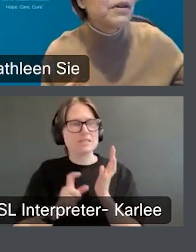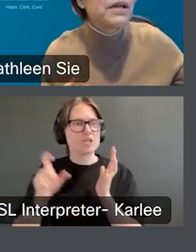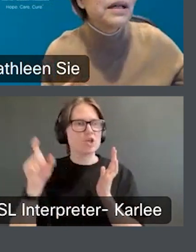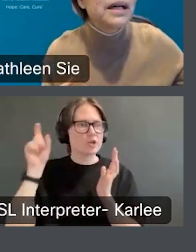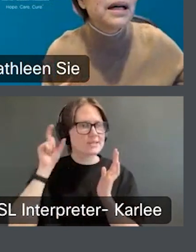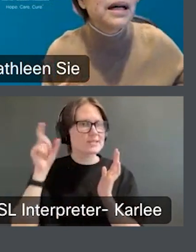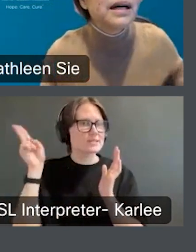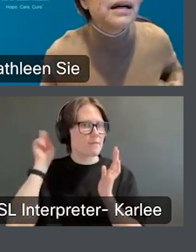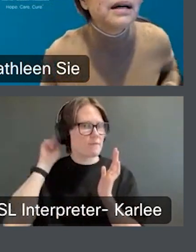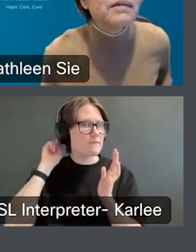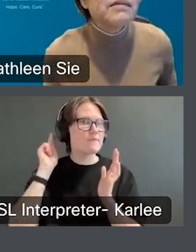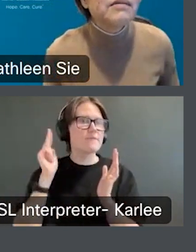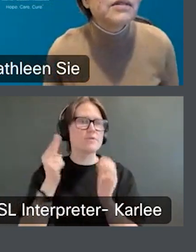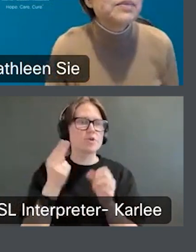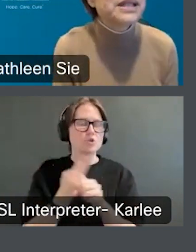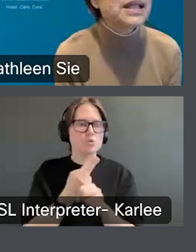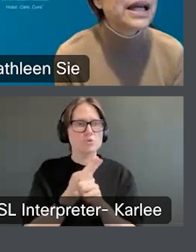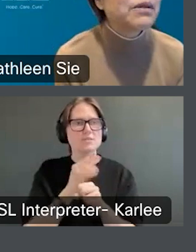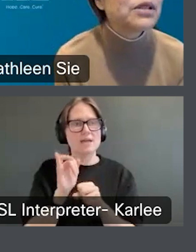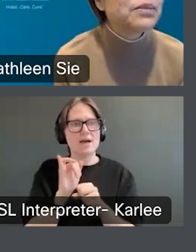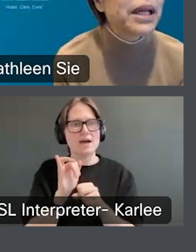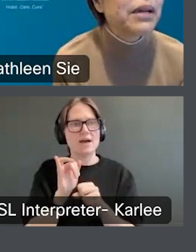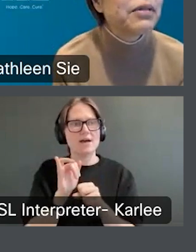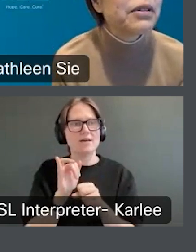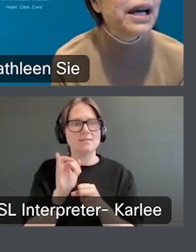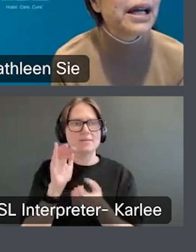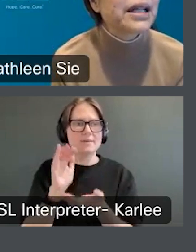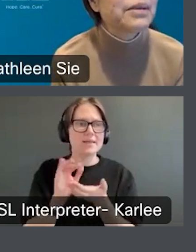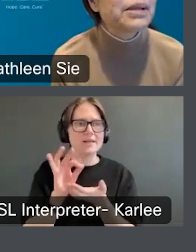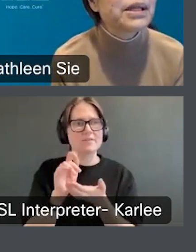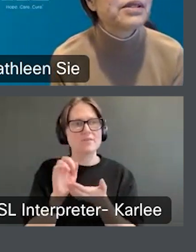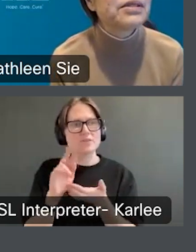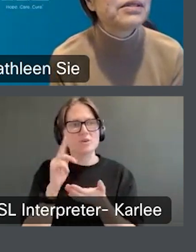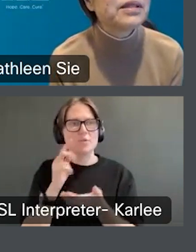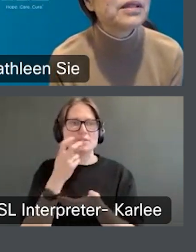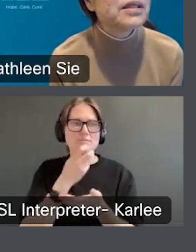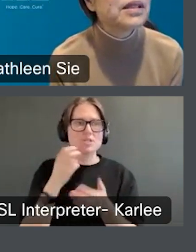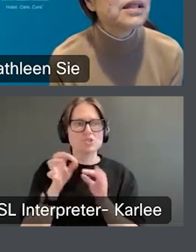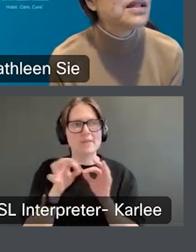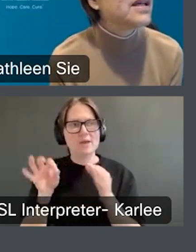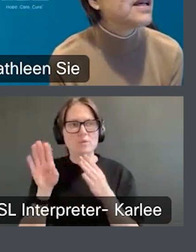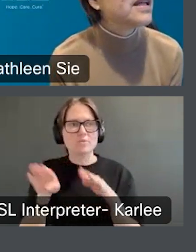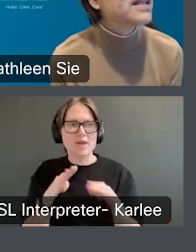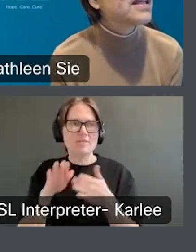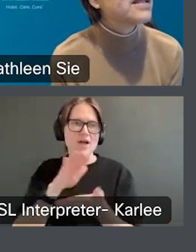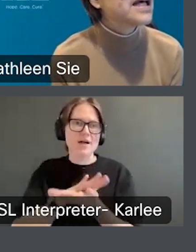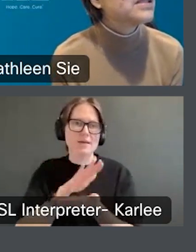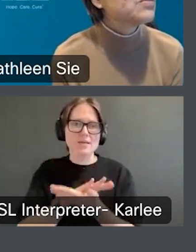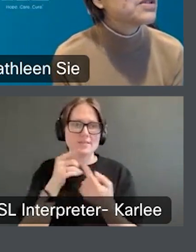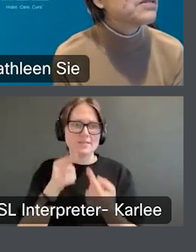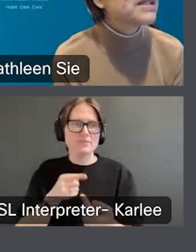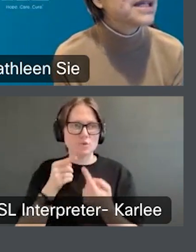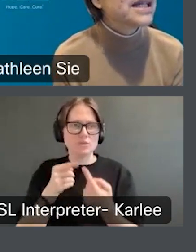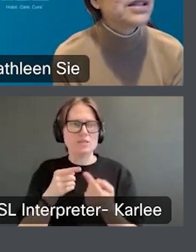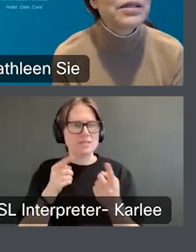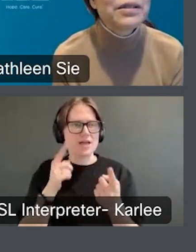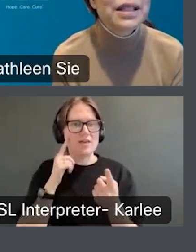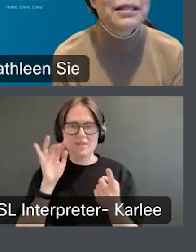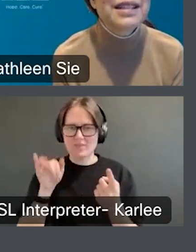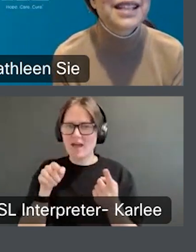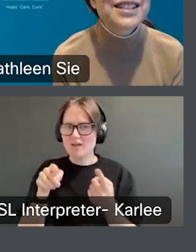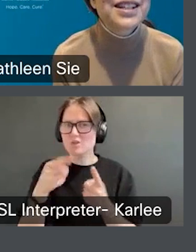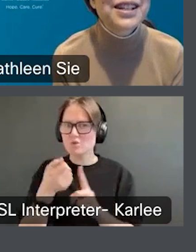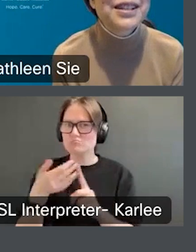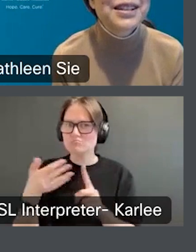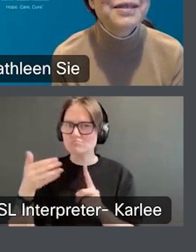for speech and language, behavior, or academic difficulties? And I think that's what you're going to get to in your